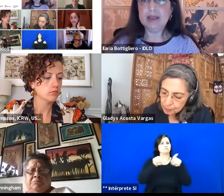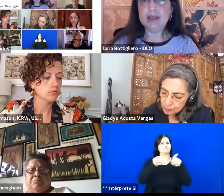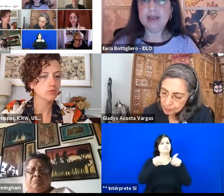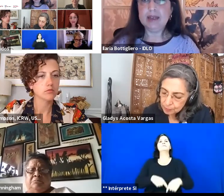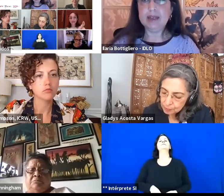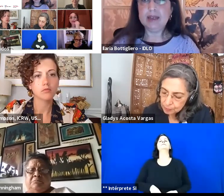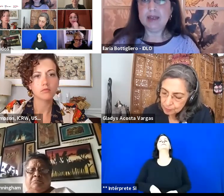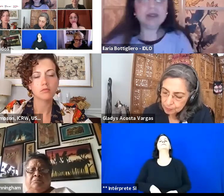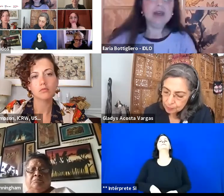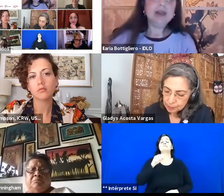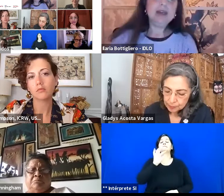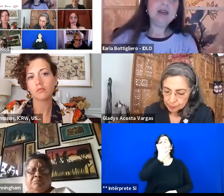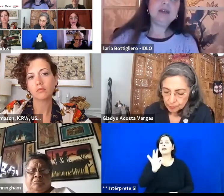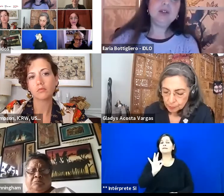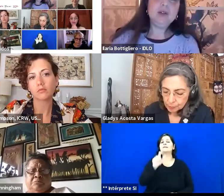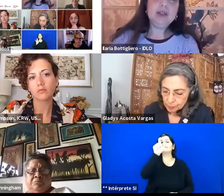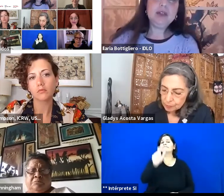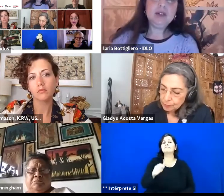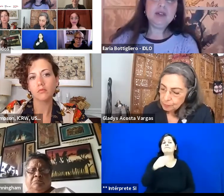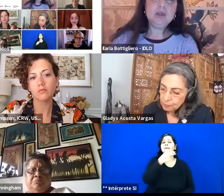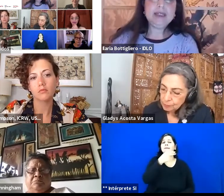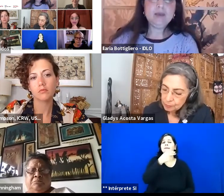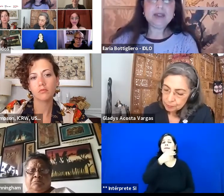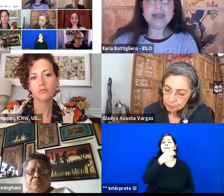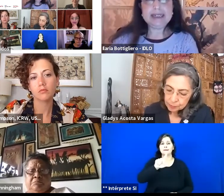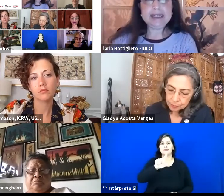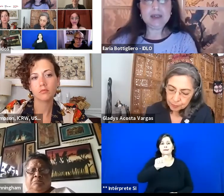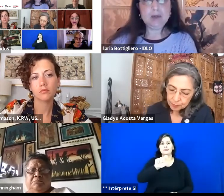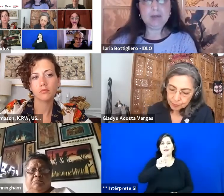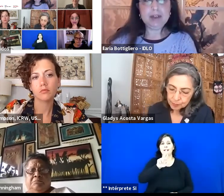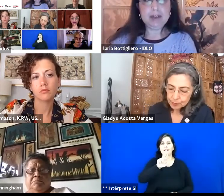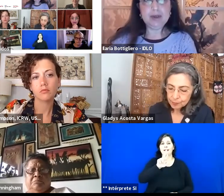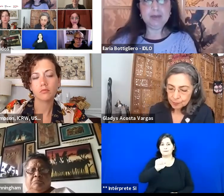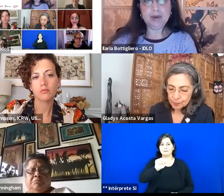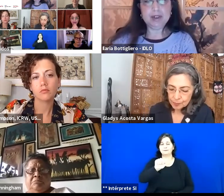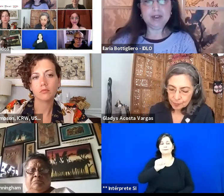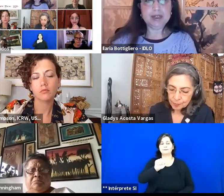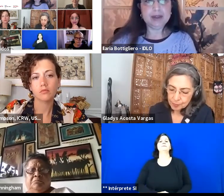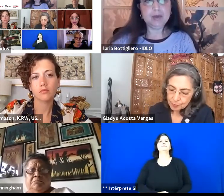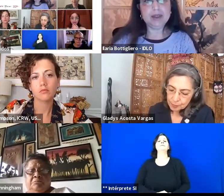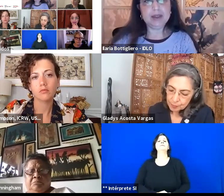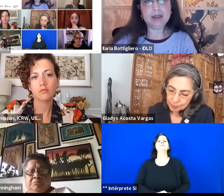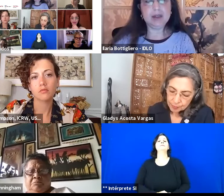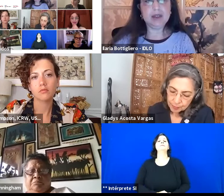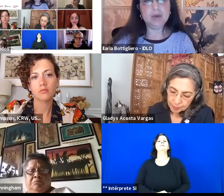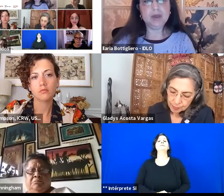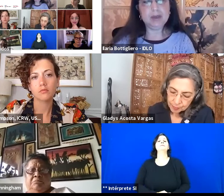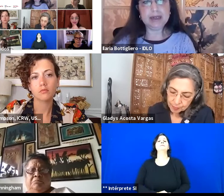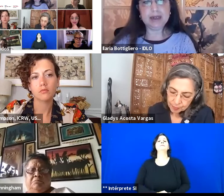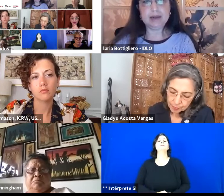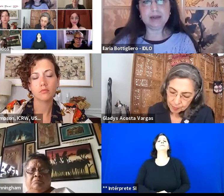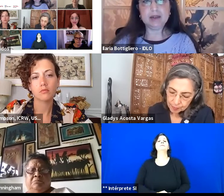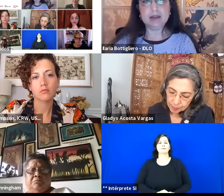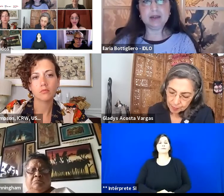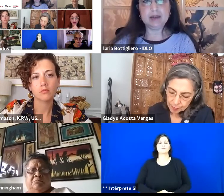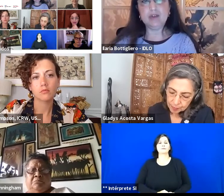Yes, thank you. Thank you, Lauren. So in 2019, we published a report together with the UN Women